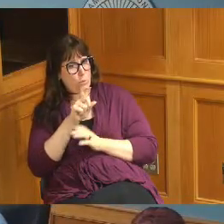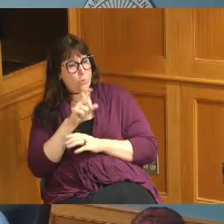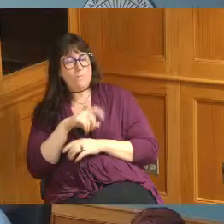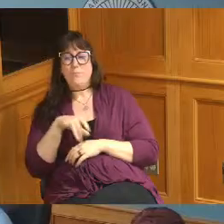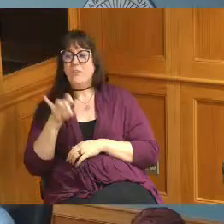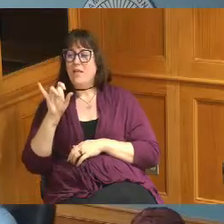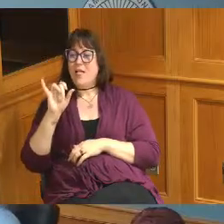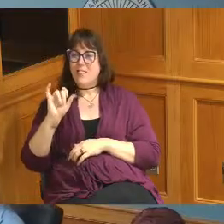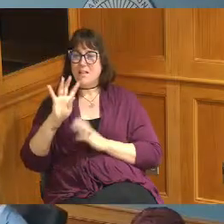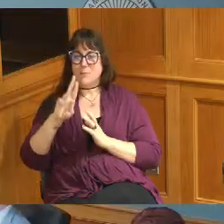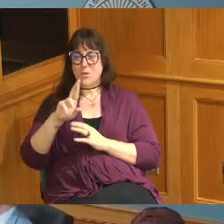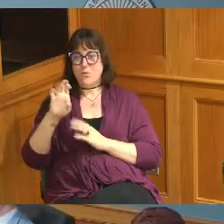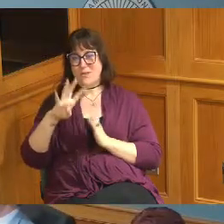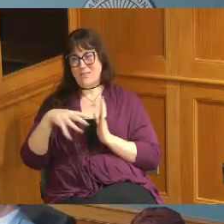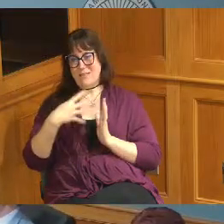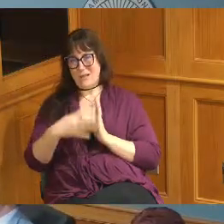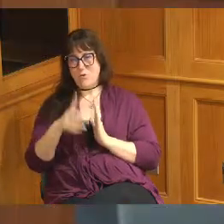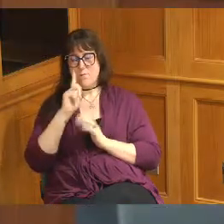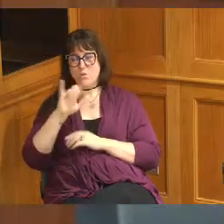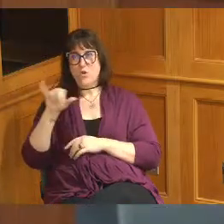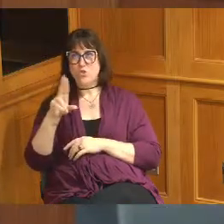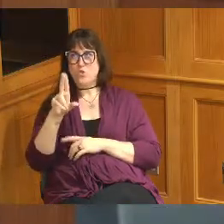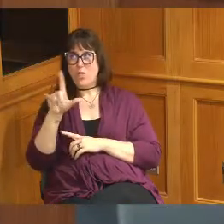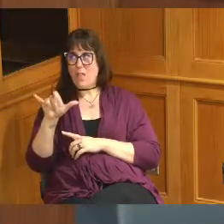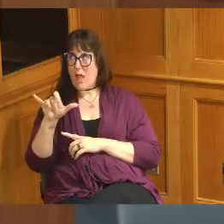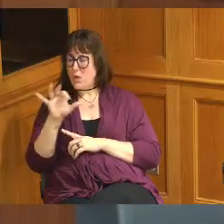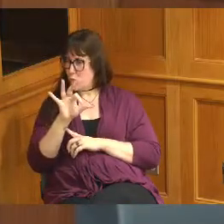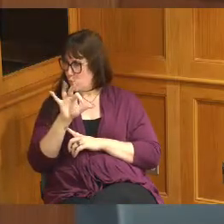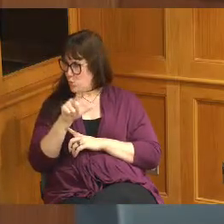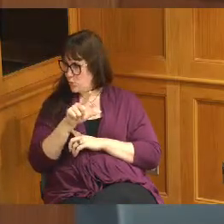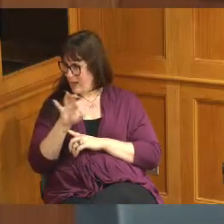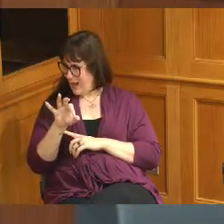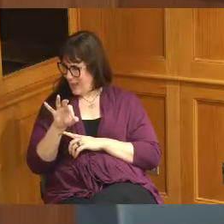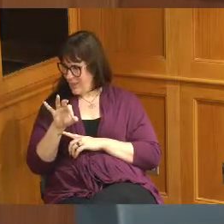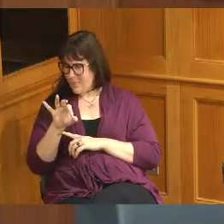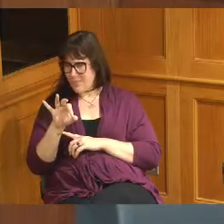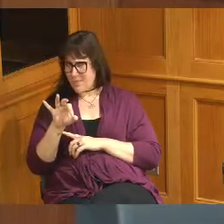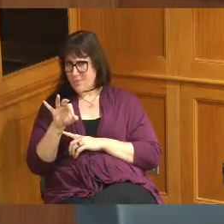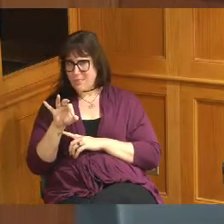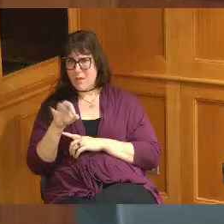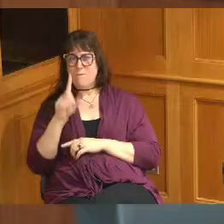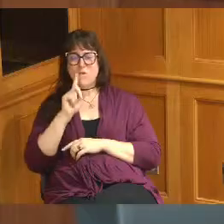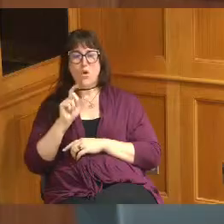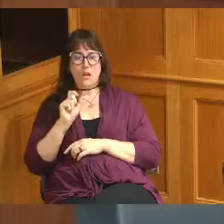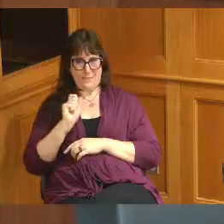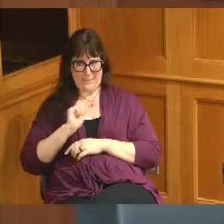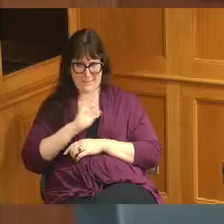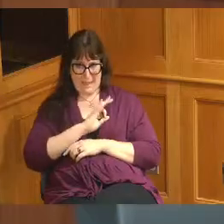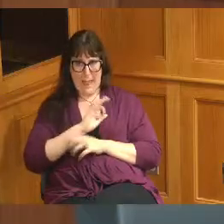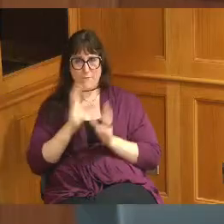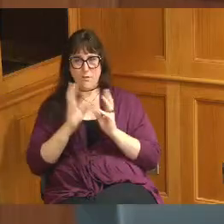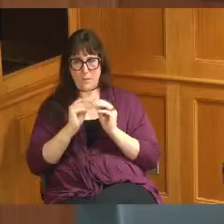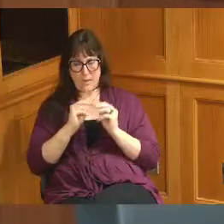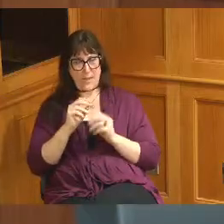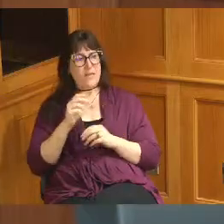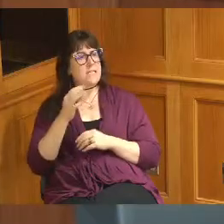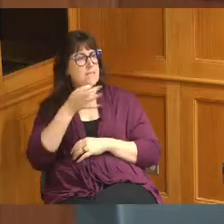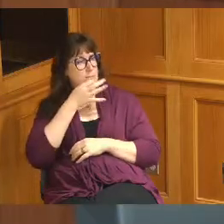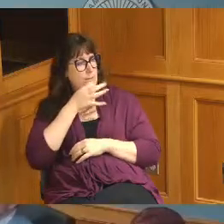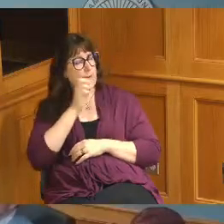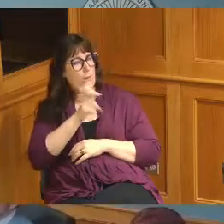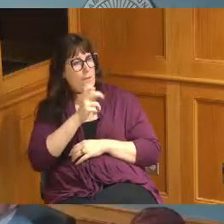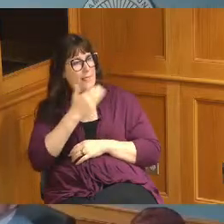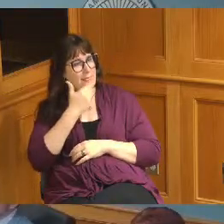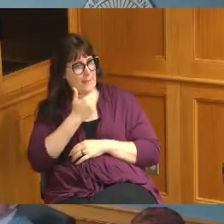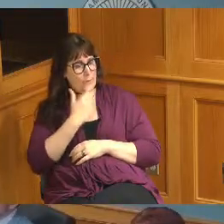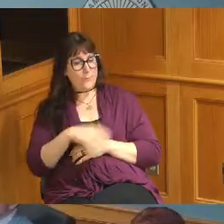have been rescheduled for July 29th, Leslie, is that correct? For the staff meeting. Okay, yeah, I know that's impending, so. Yes. All right, very good,